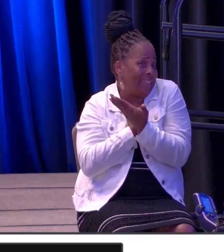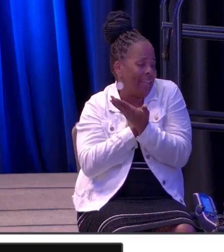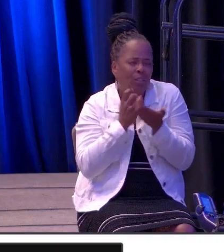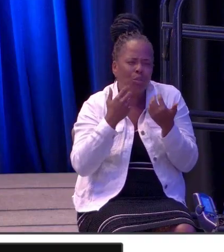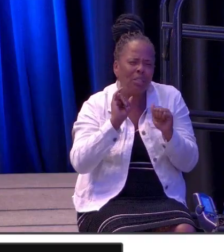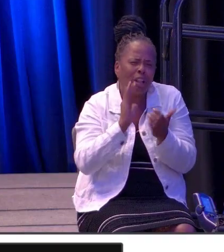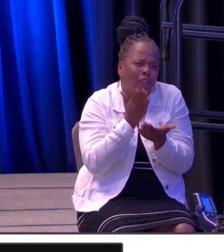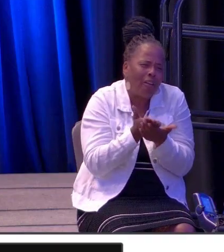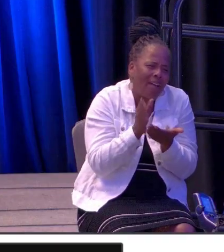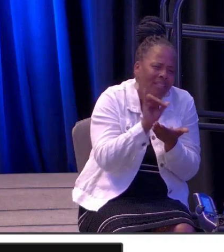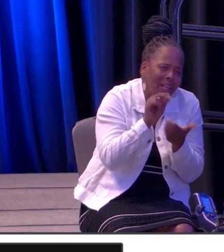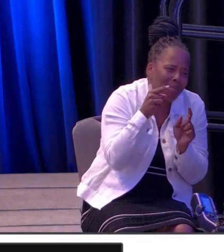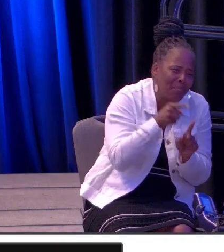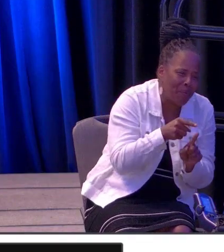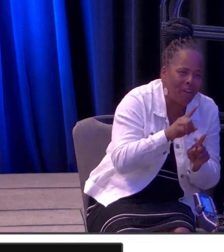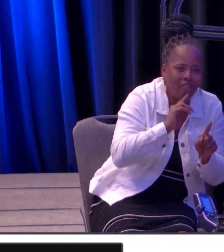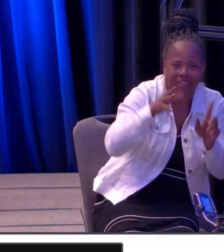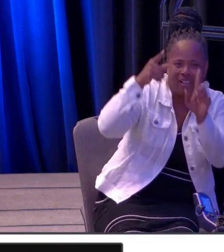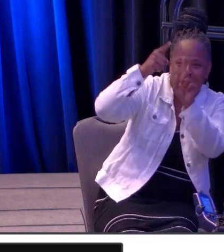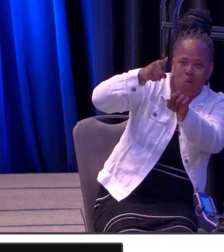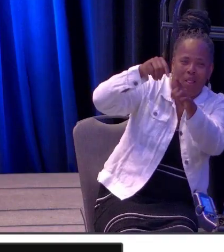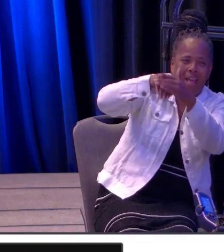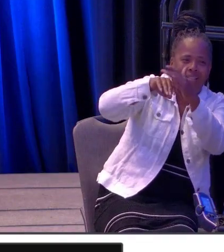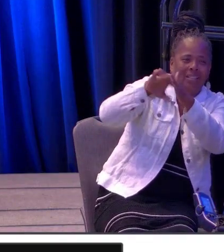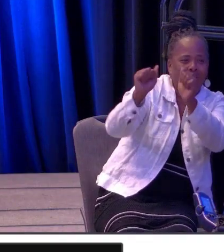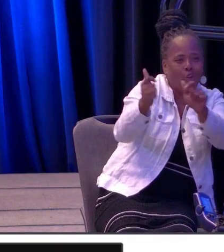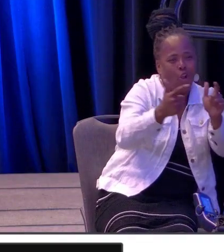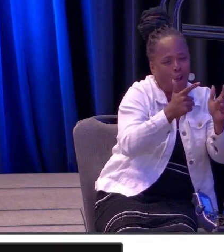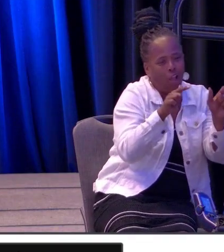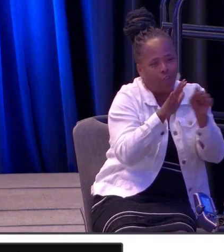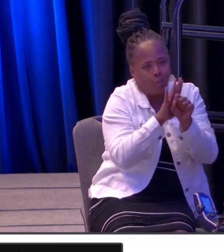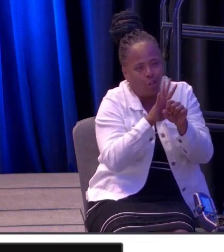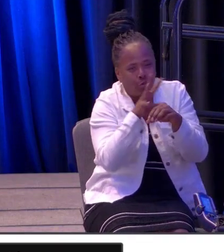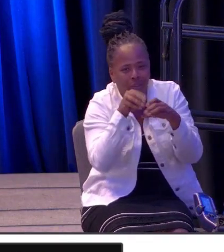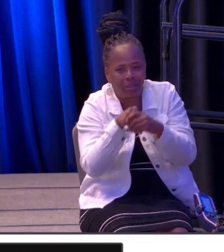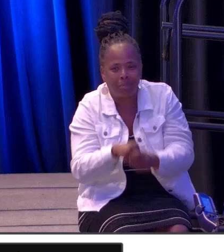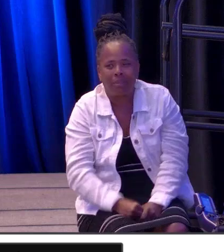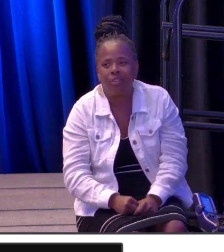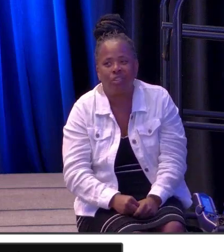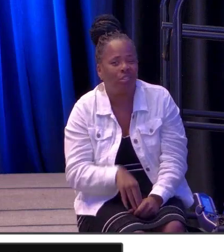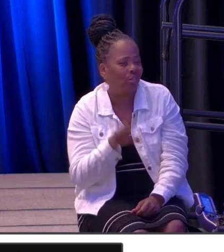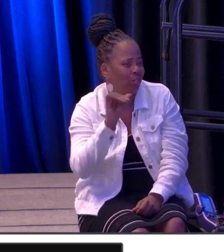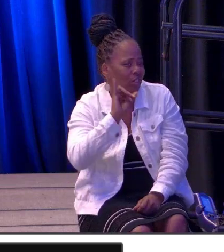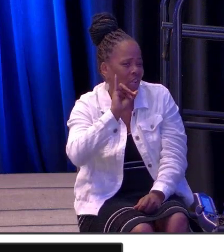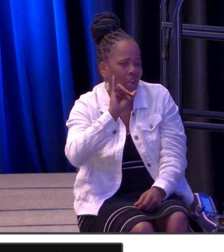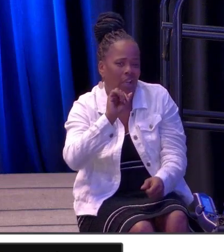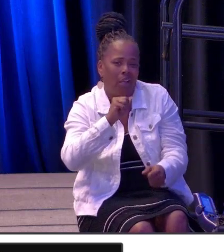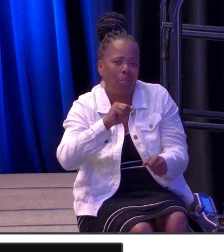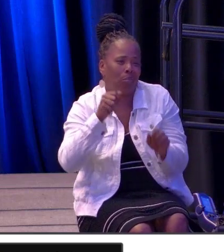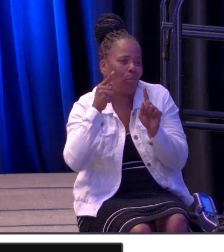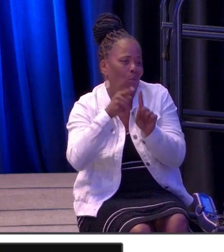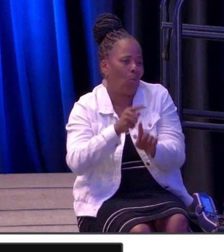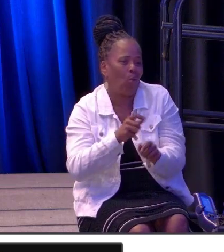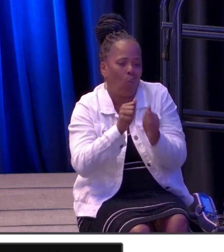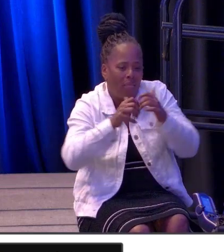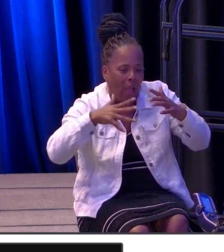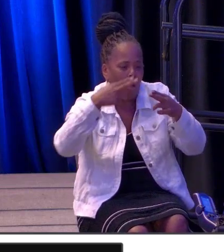what you want is access for everyone and full participation for everyone. Who's next?